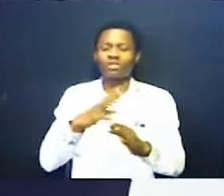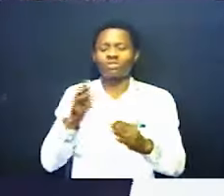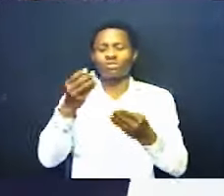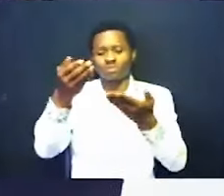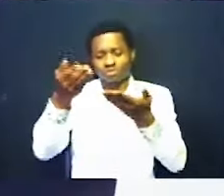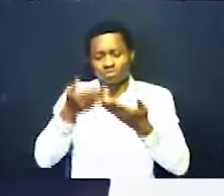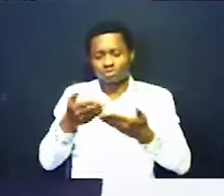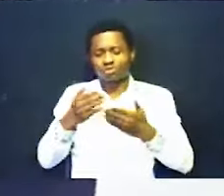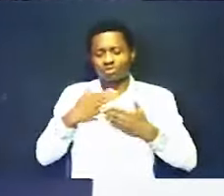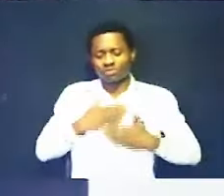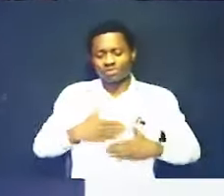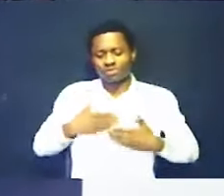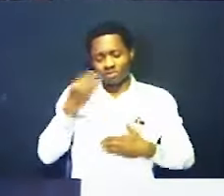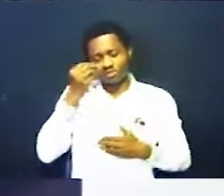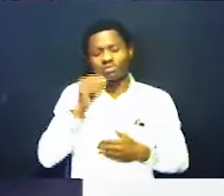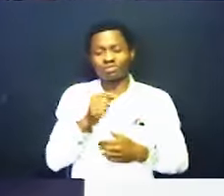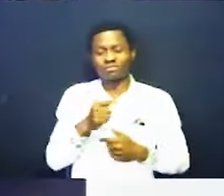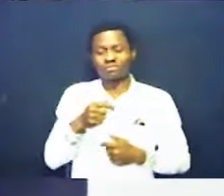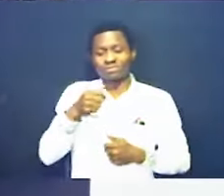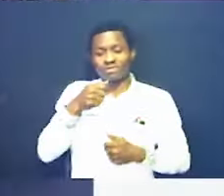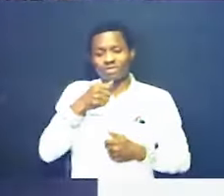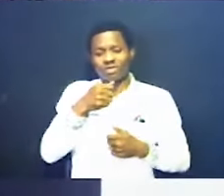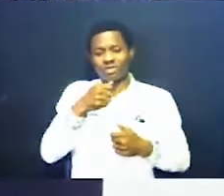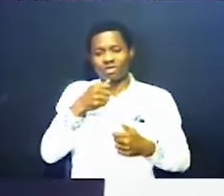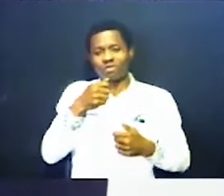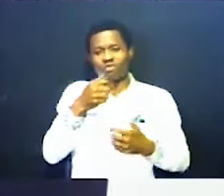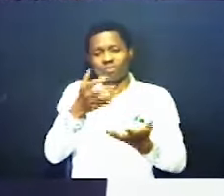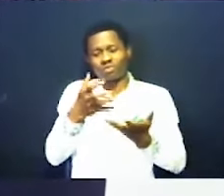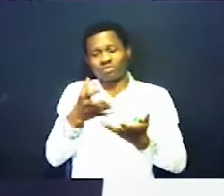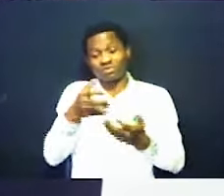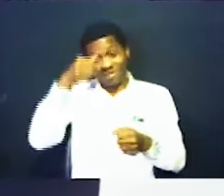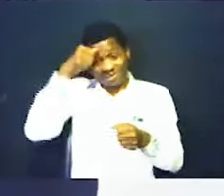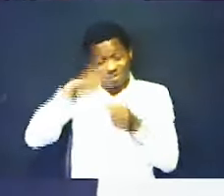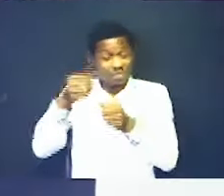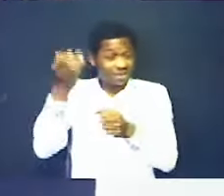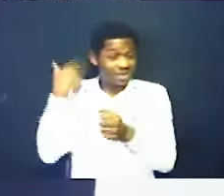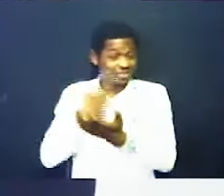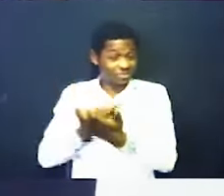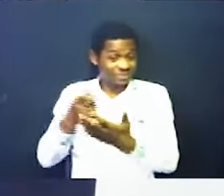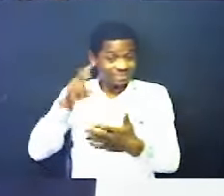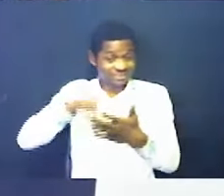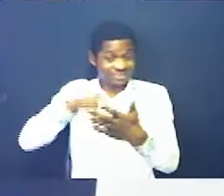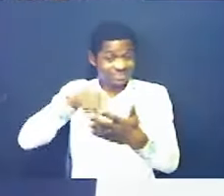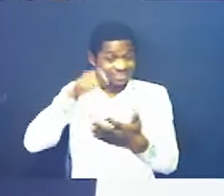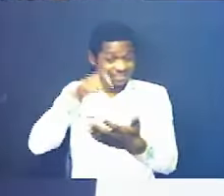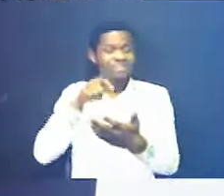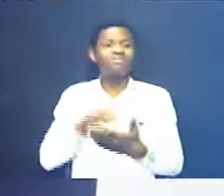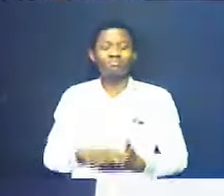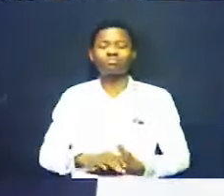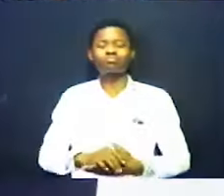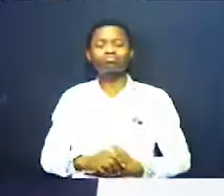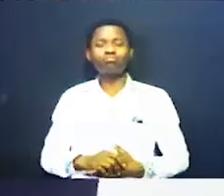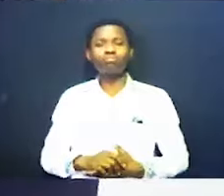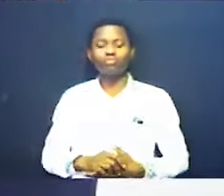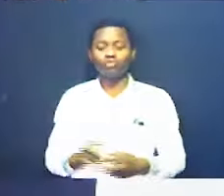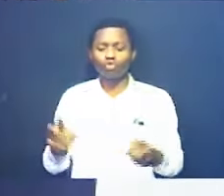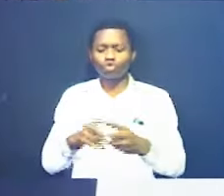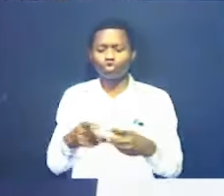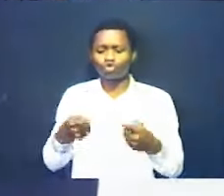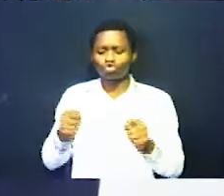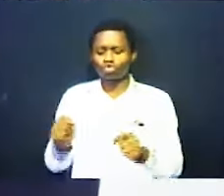I hope you remember this scripture. Fine. So, we are trying to connect to last